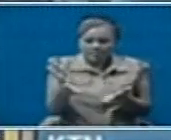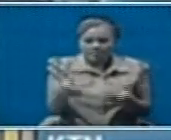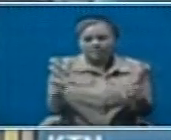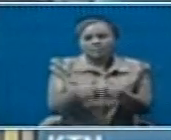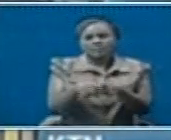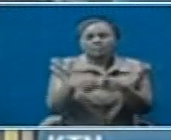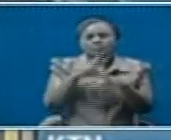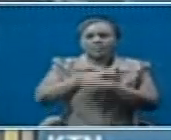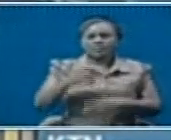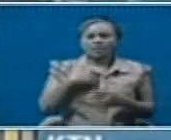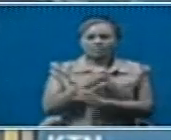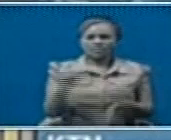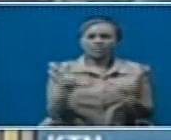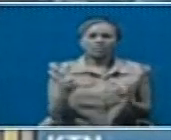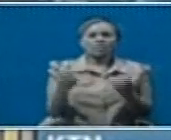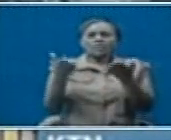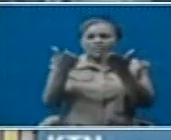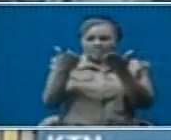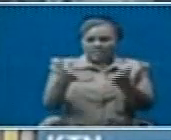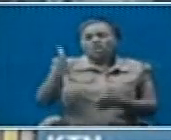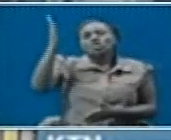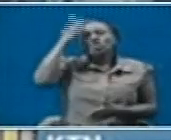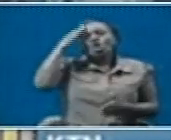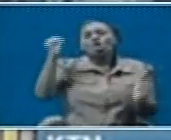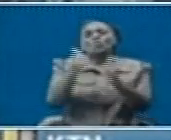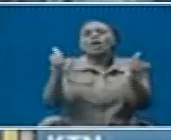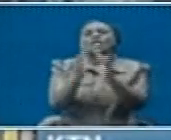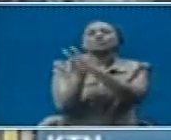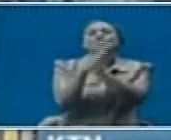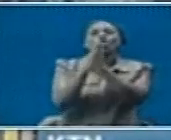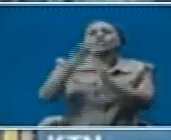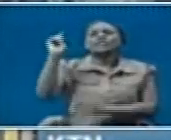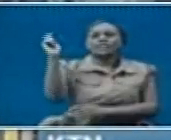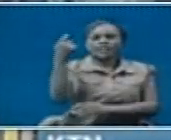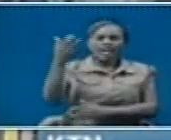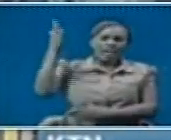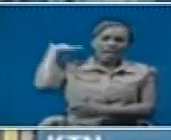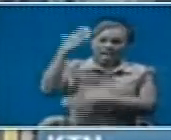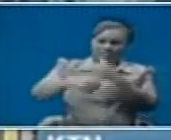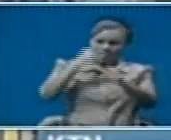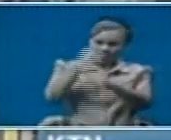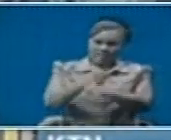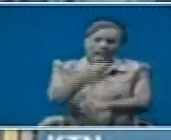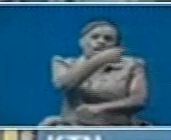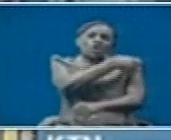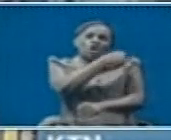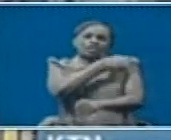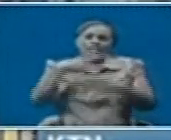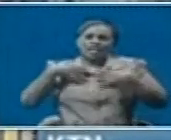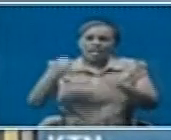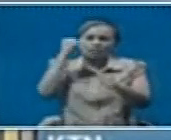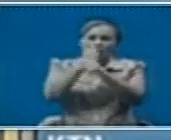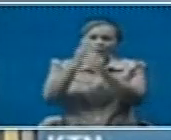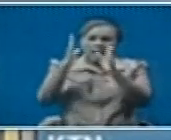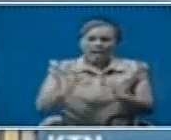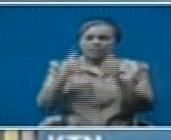home. Yet this is a familiar narrative in Kenya. At the end of last year, doctors and health workers went on a